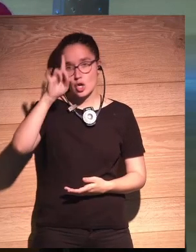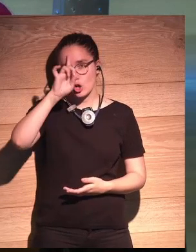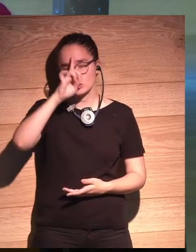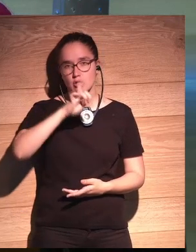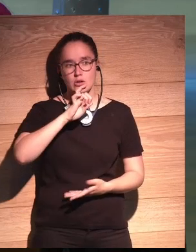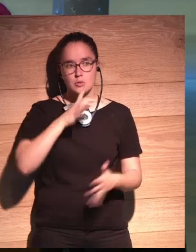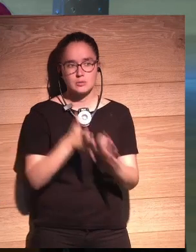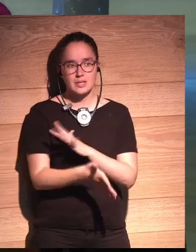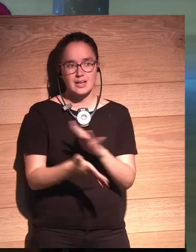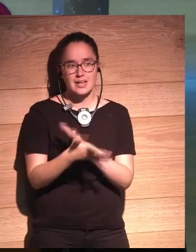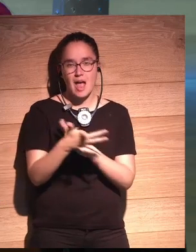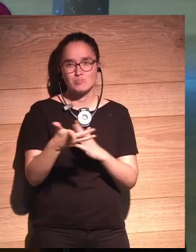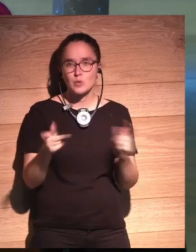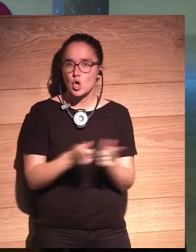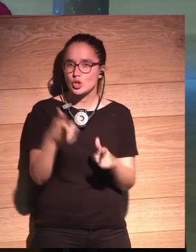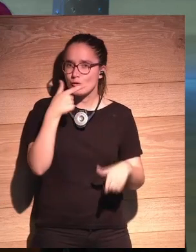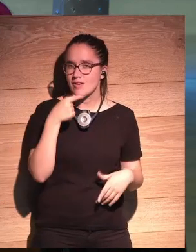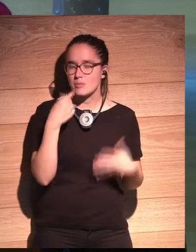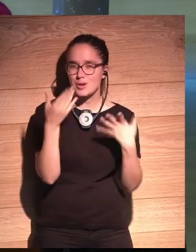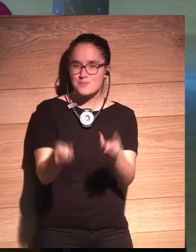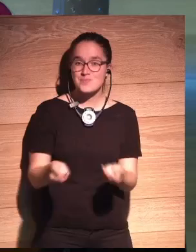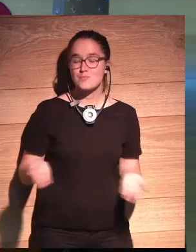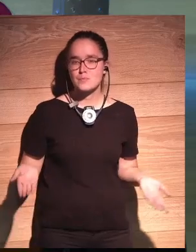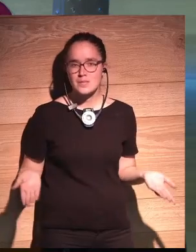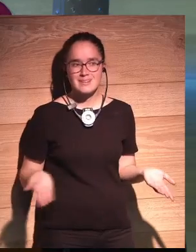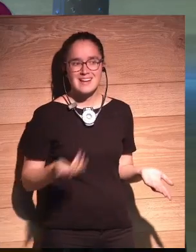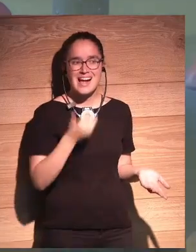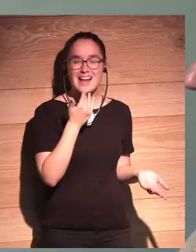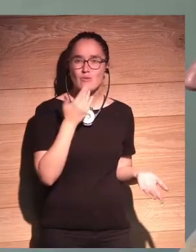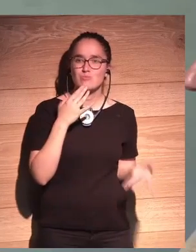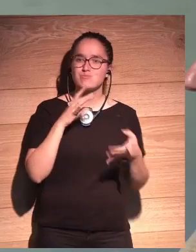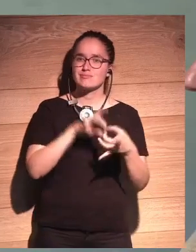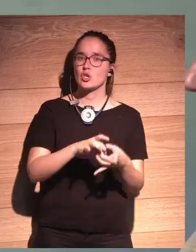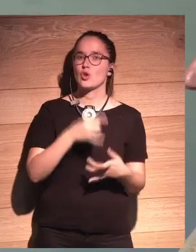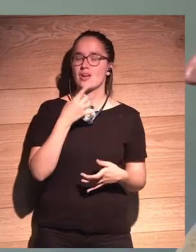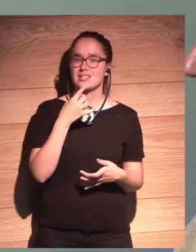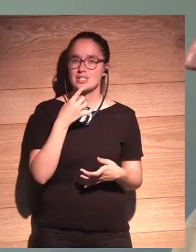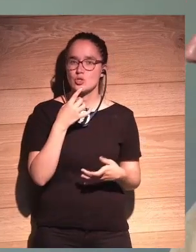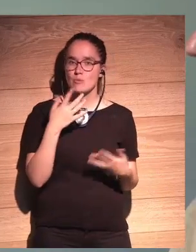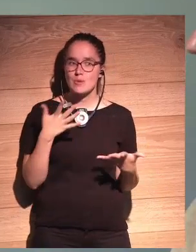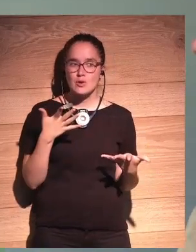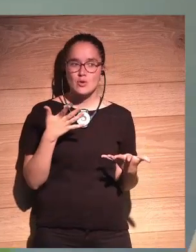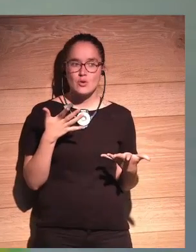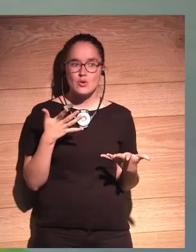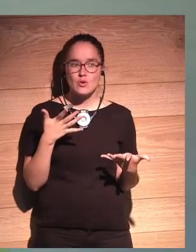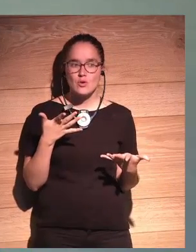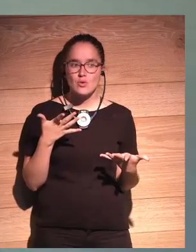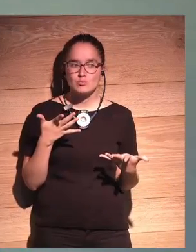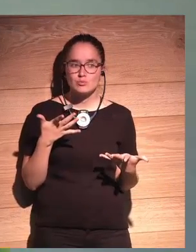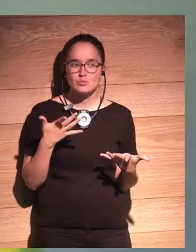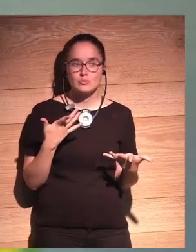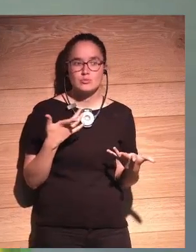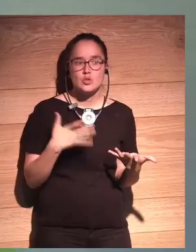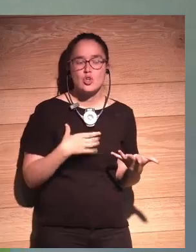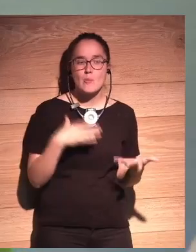Well, I don't know how I would explain this in a simple way, but it has something to do with what you've just said, but